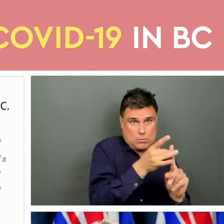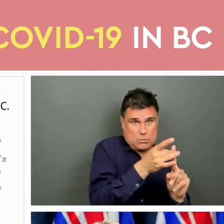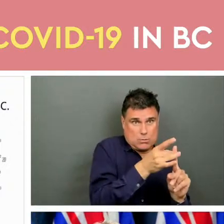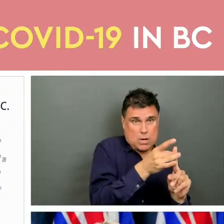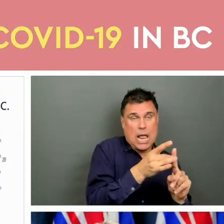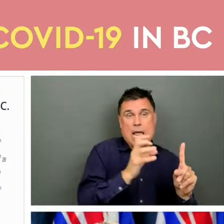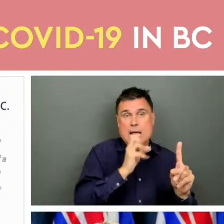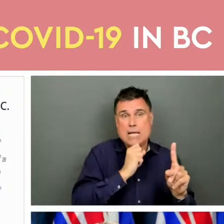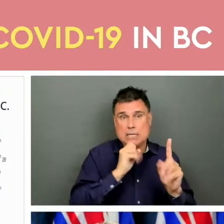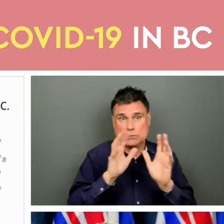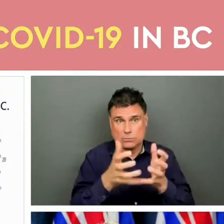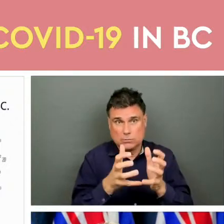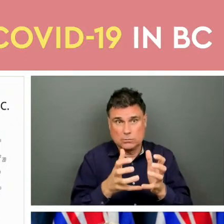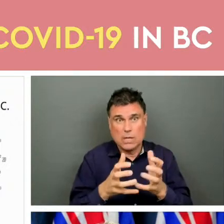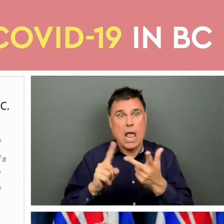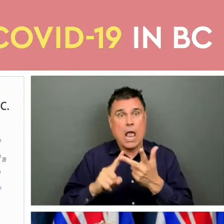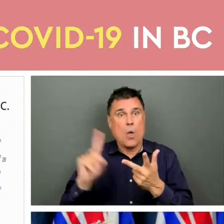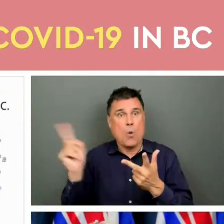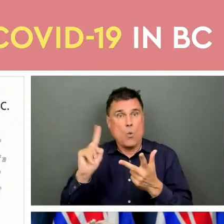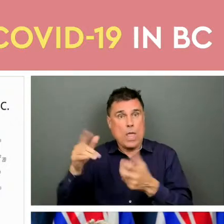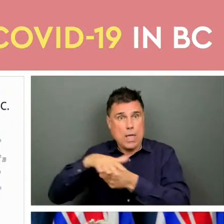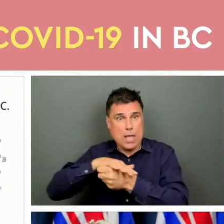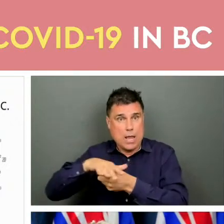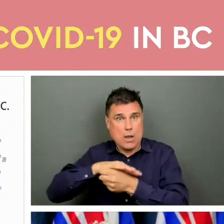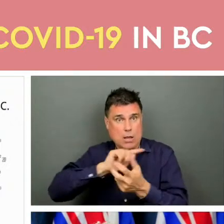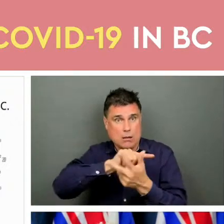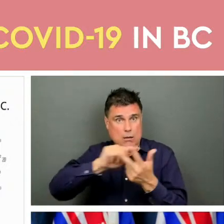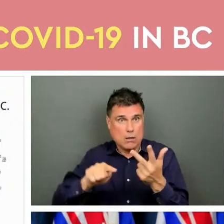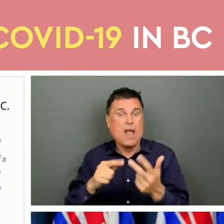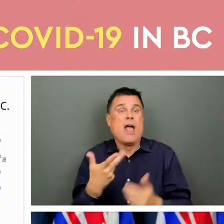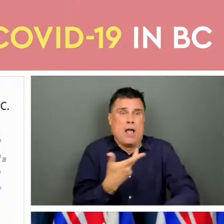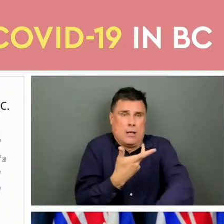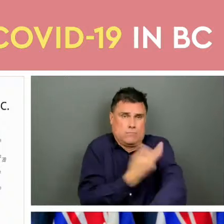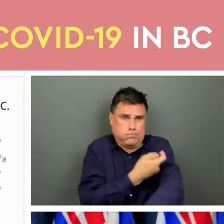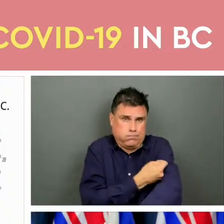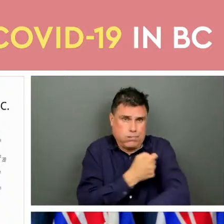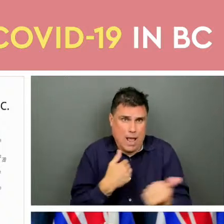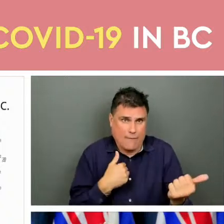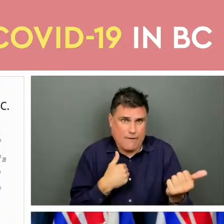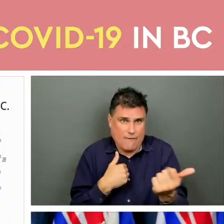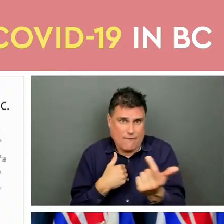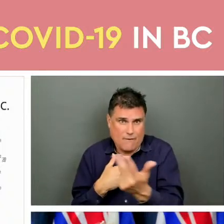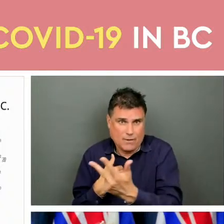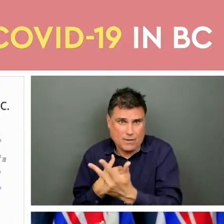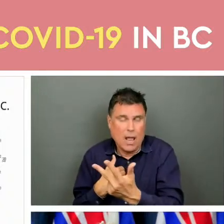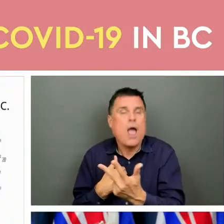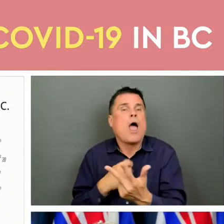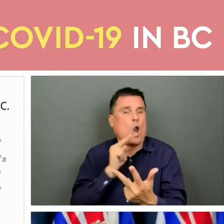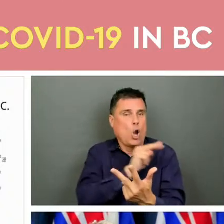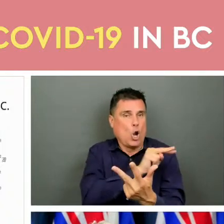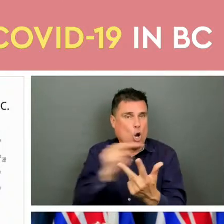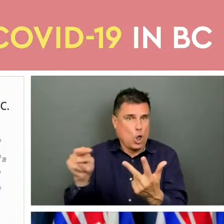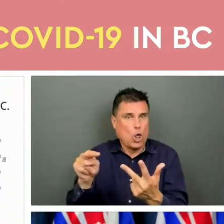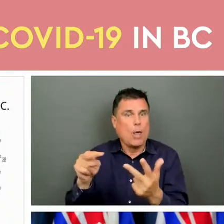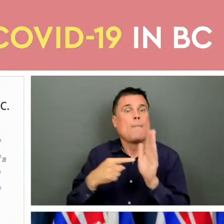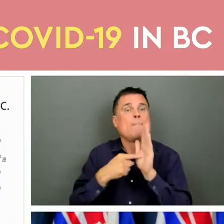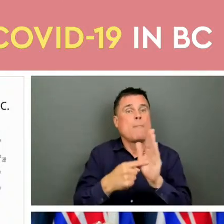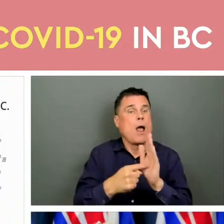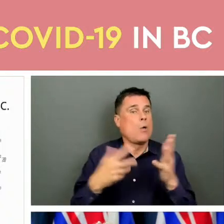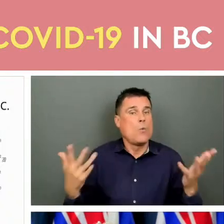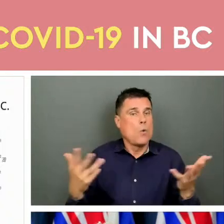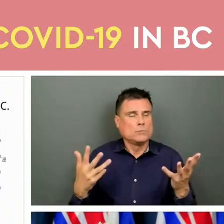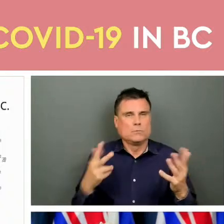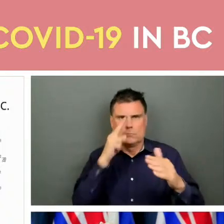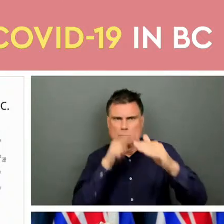our immunization program is going, we now are able to look at our modeling and to understand the trajectory